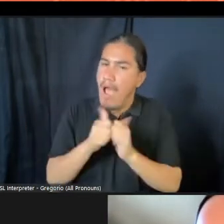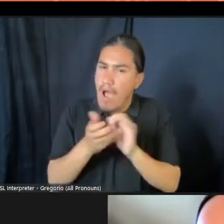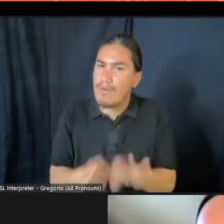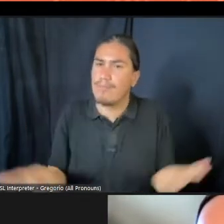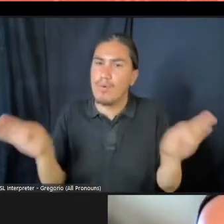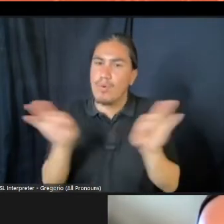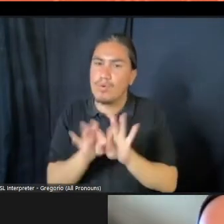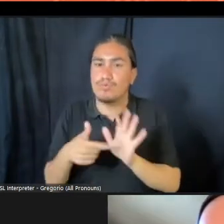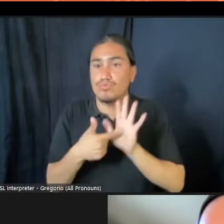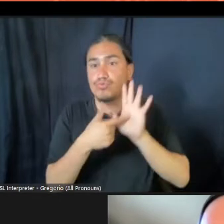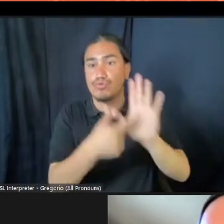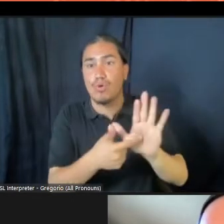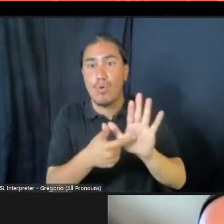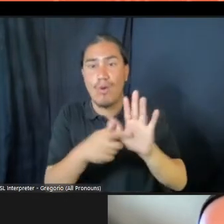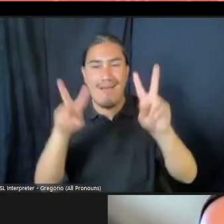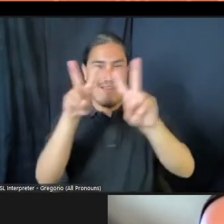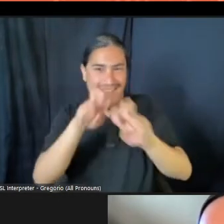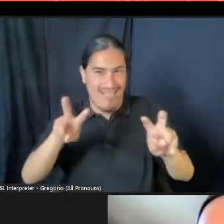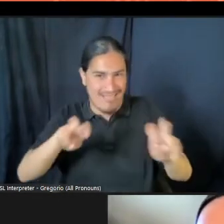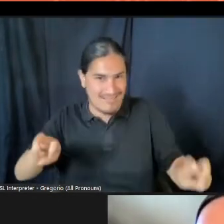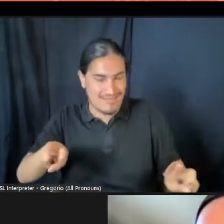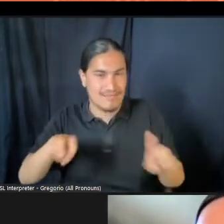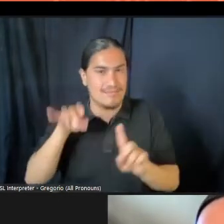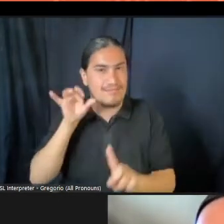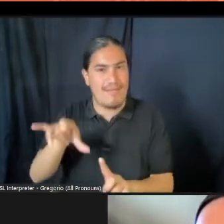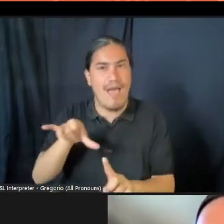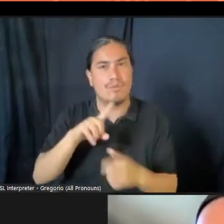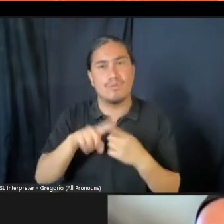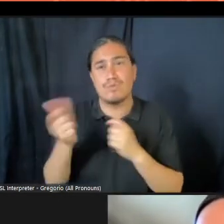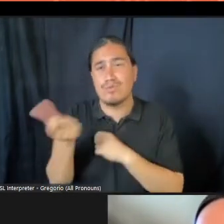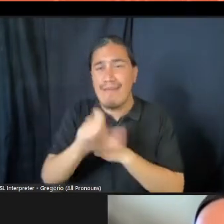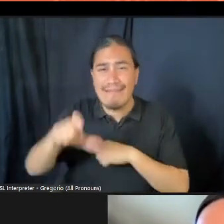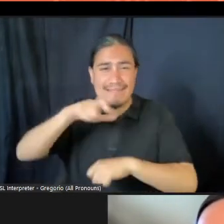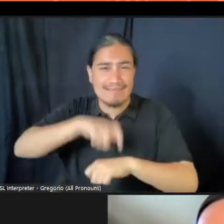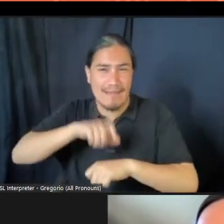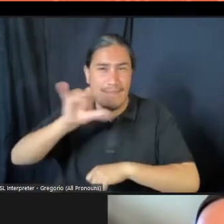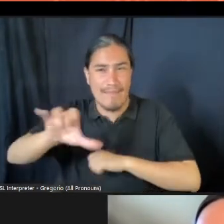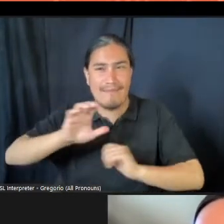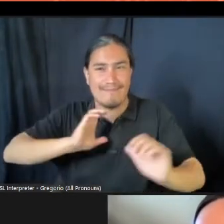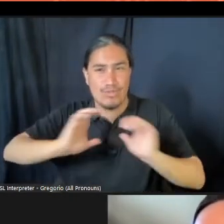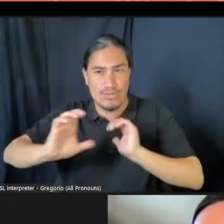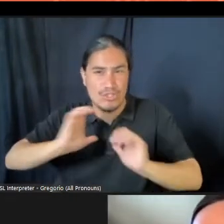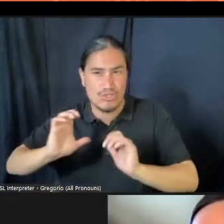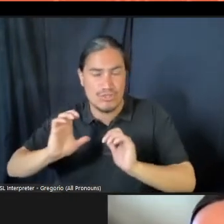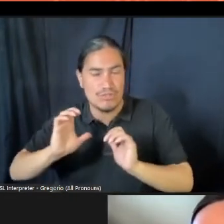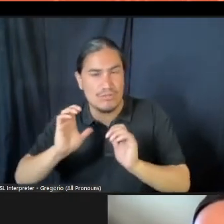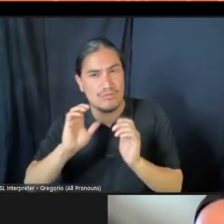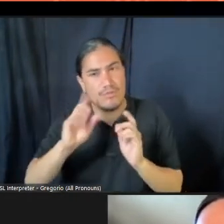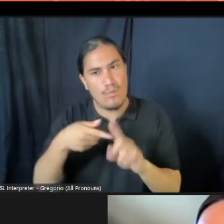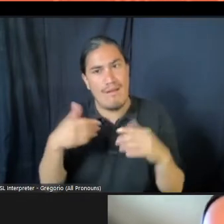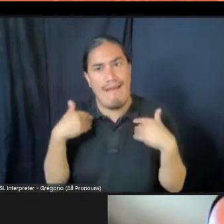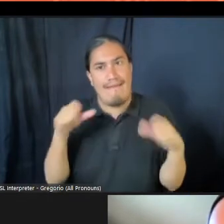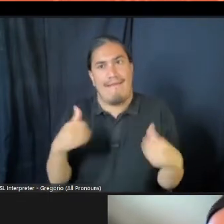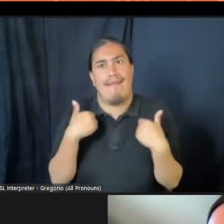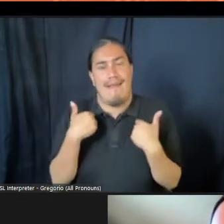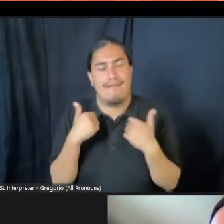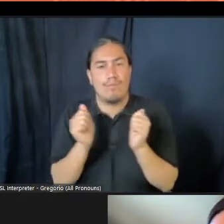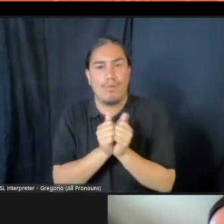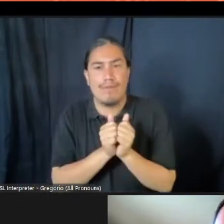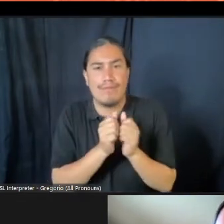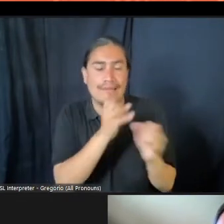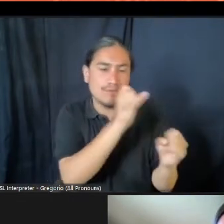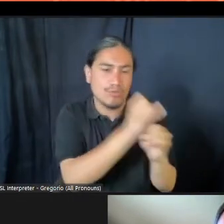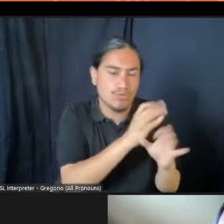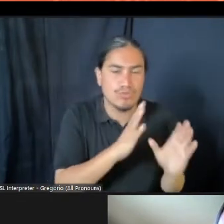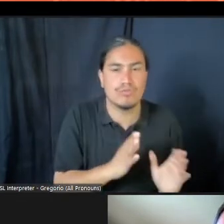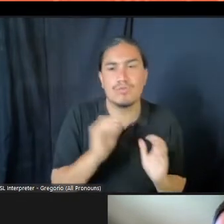analysis and an intentionality to any time that conversation is one I get to have with institutions or artists, whether they're in the